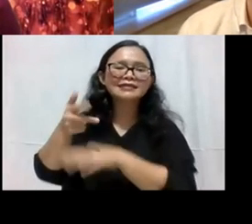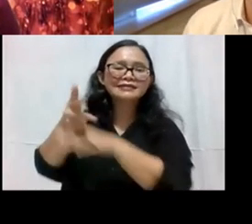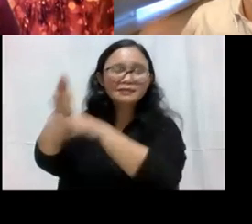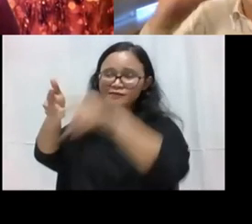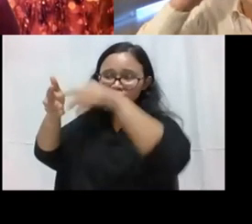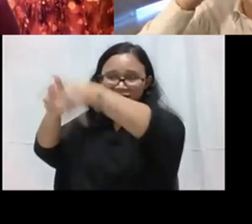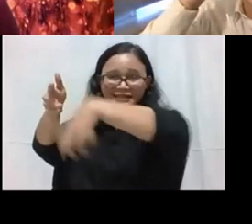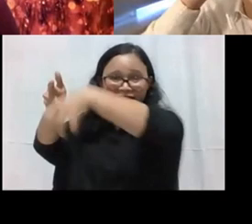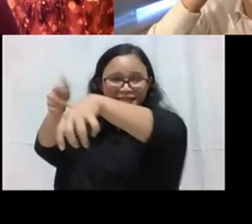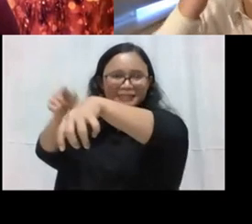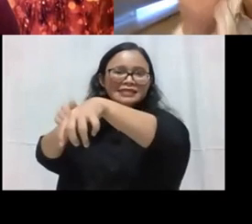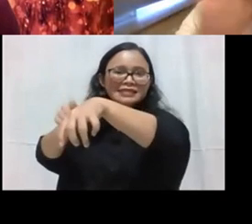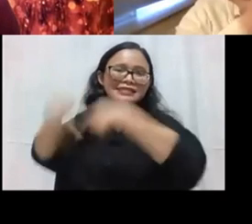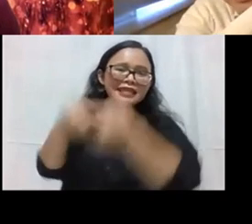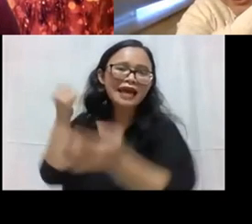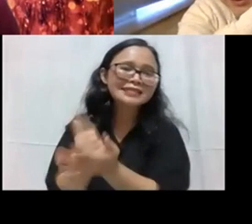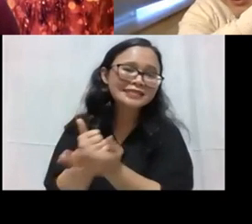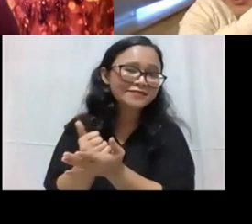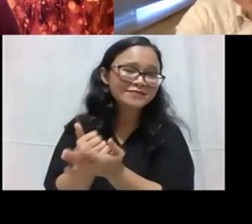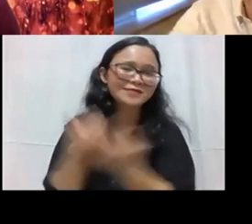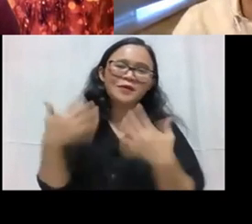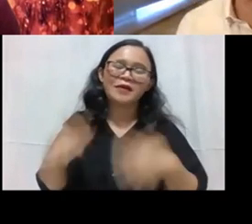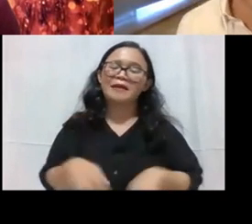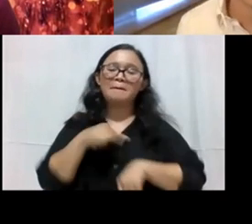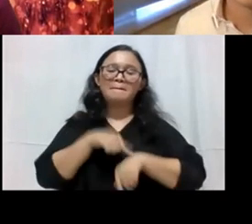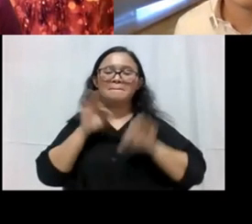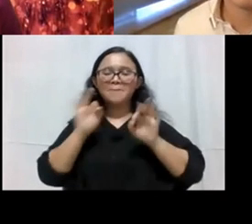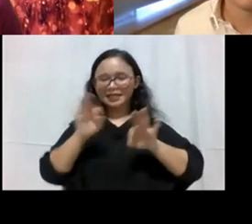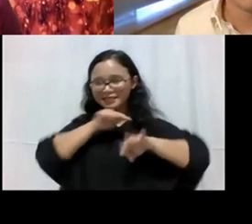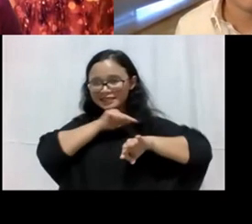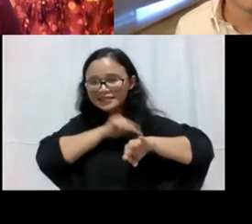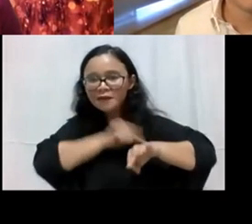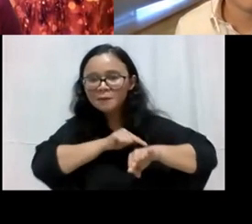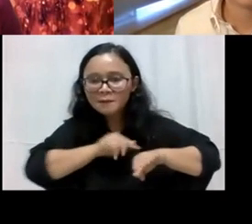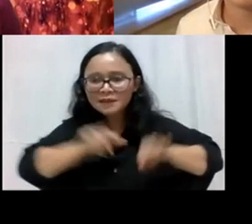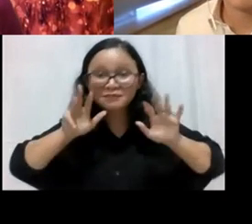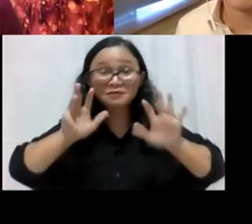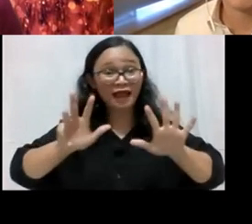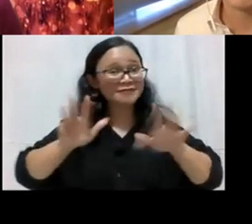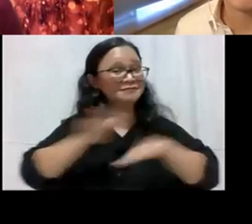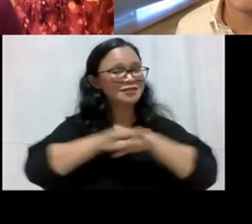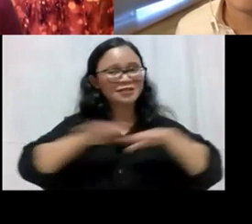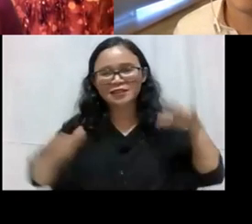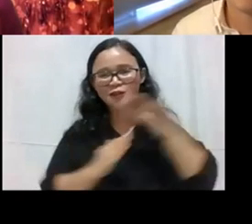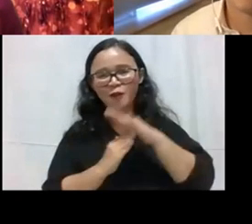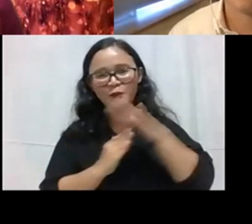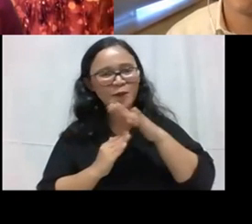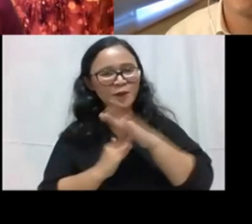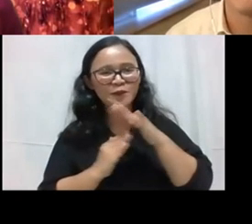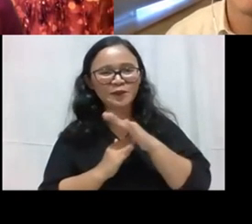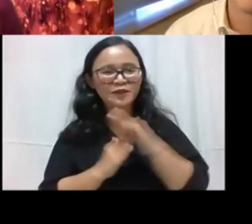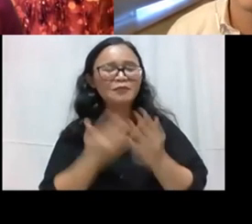Thank you. And this is already past 9 o'clock. I think you can answer just one